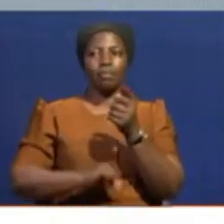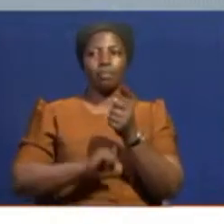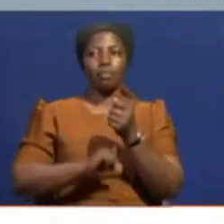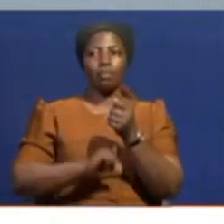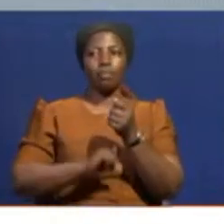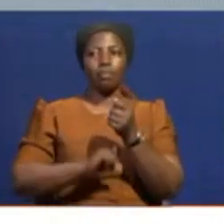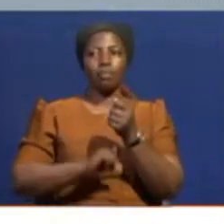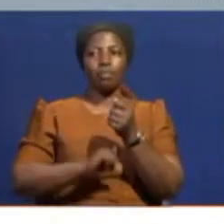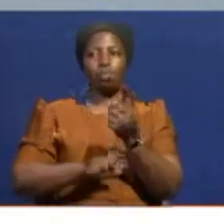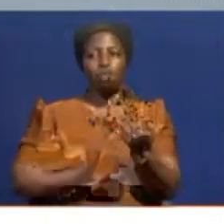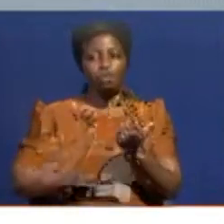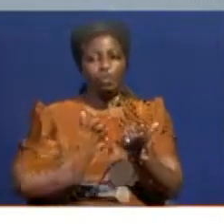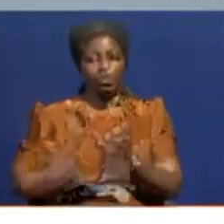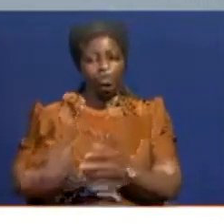Broadcasting